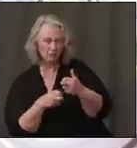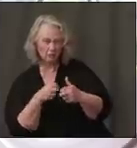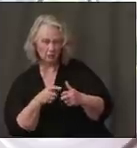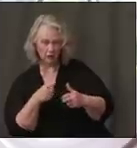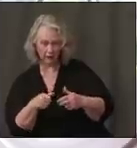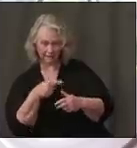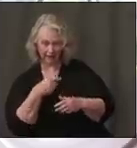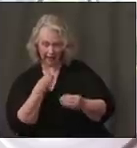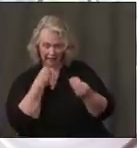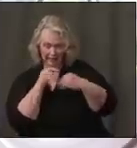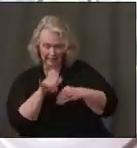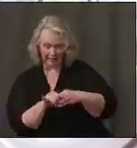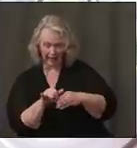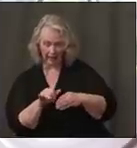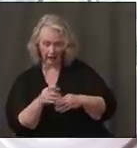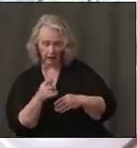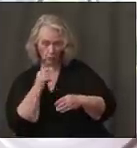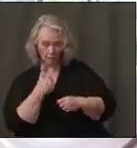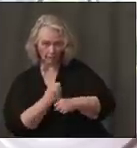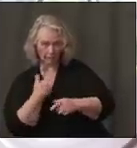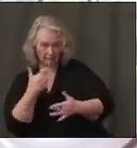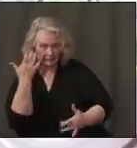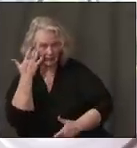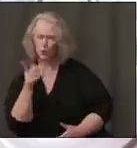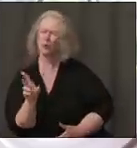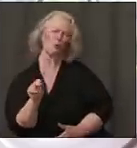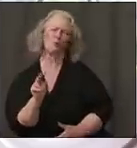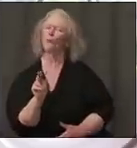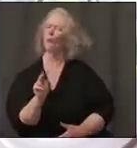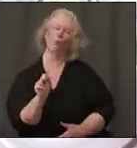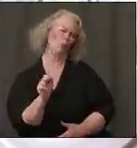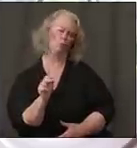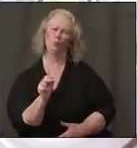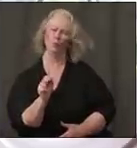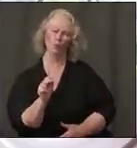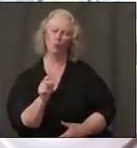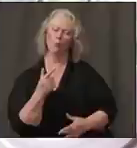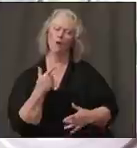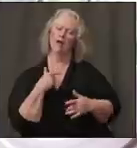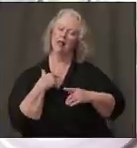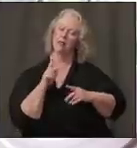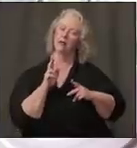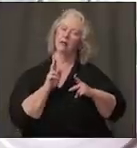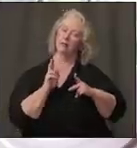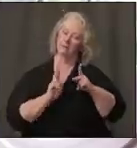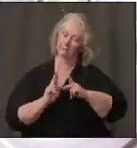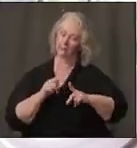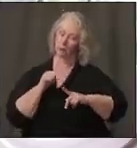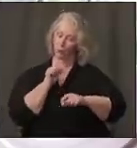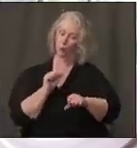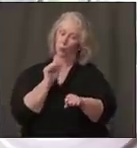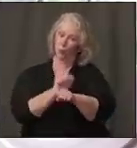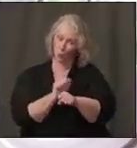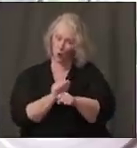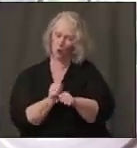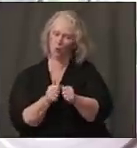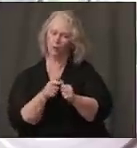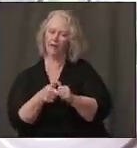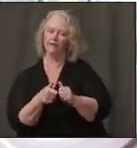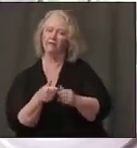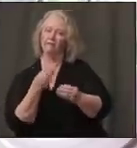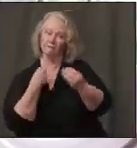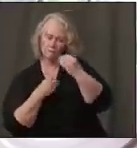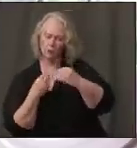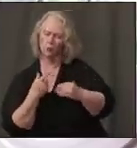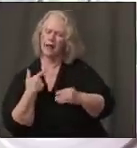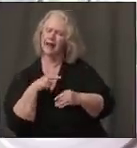the food supply. I think the bigger challenge is making sure that food handlers and people who work in these facilities are properly protected so that